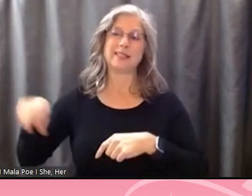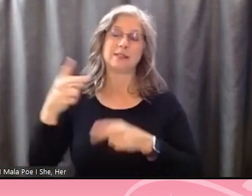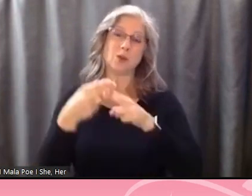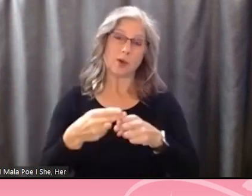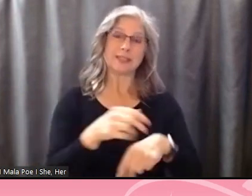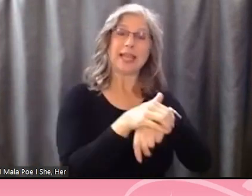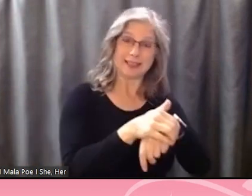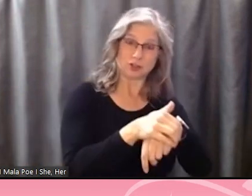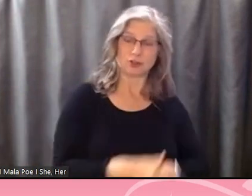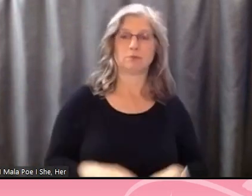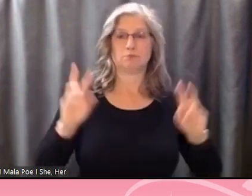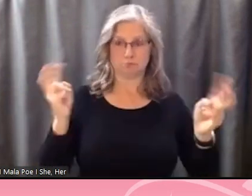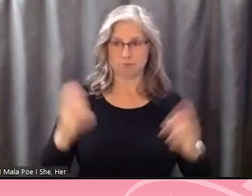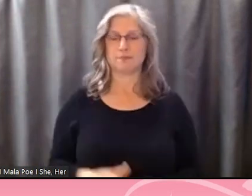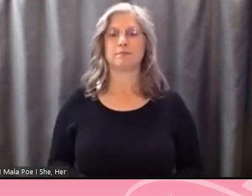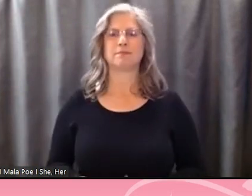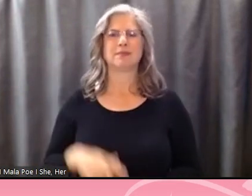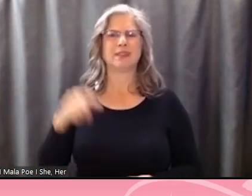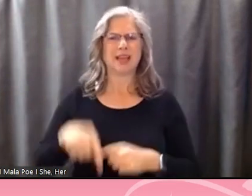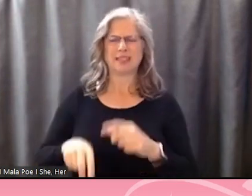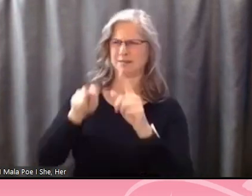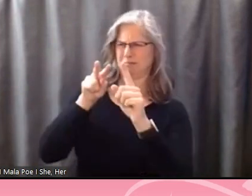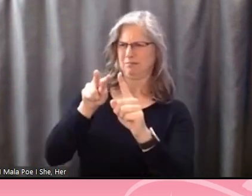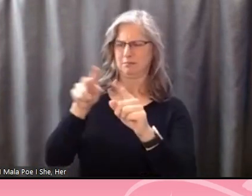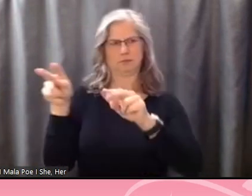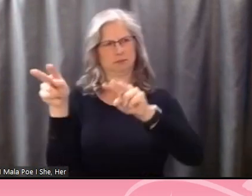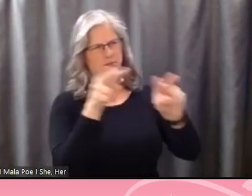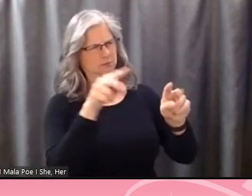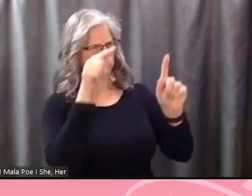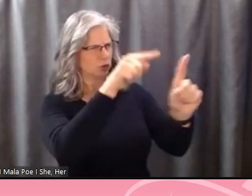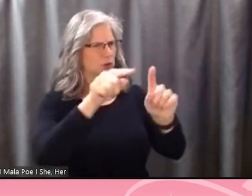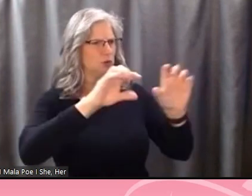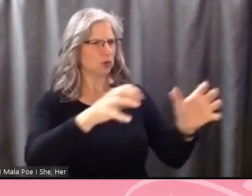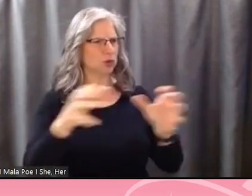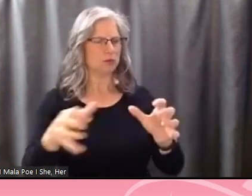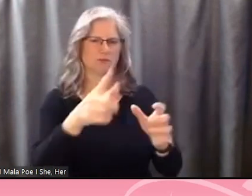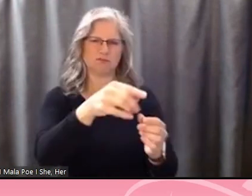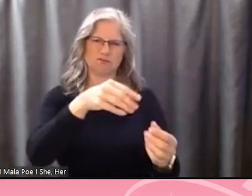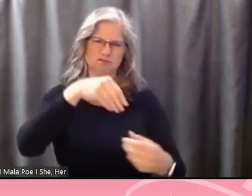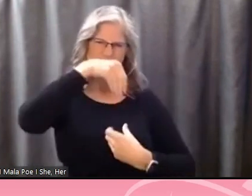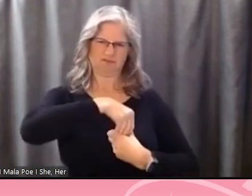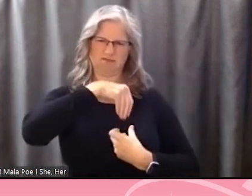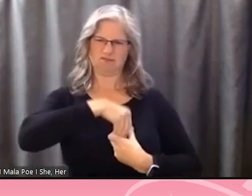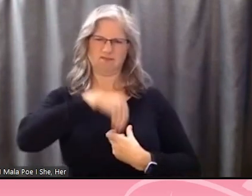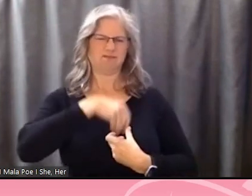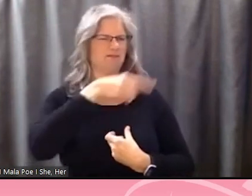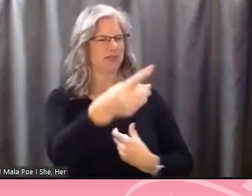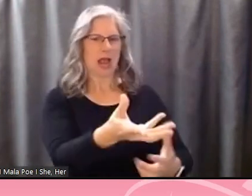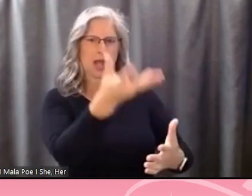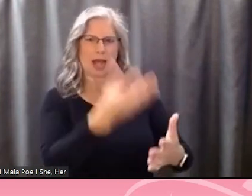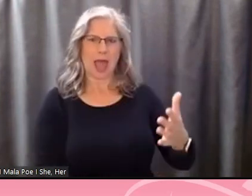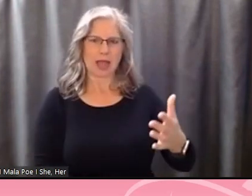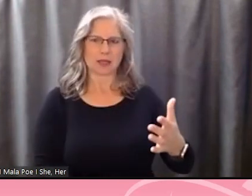The deficit thinking refers to perceiving certain groups or individuals as inherently in a state of lack